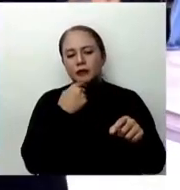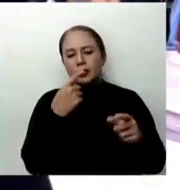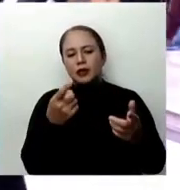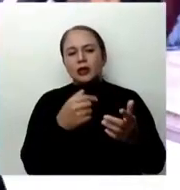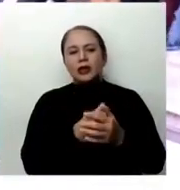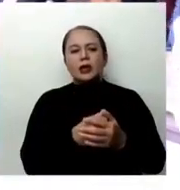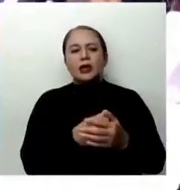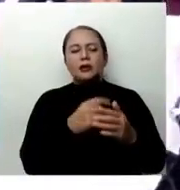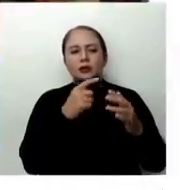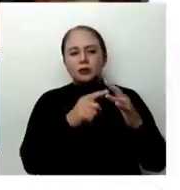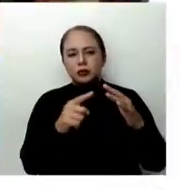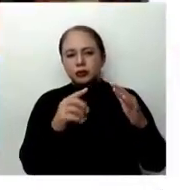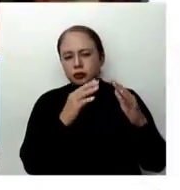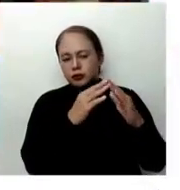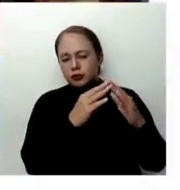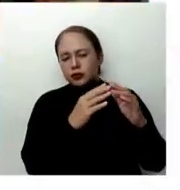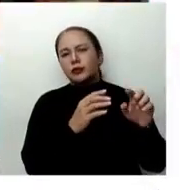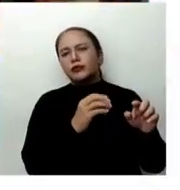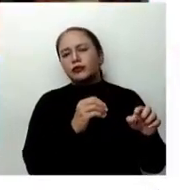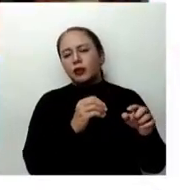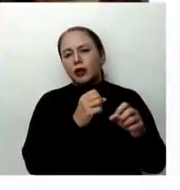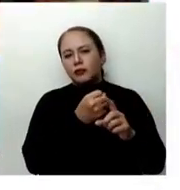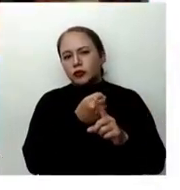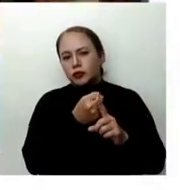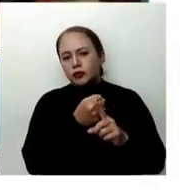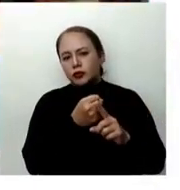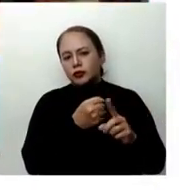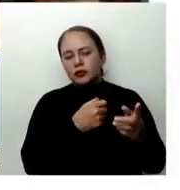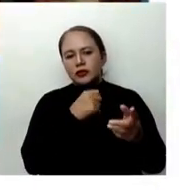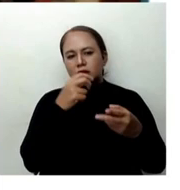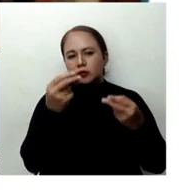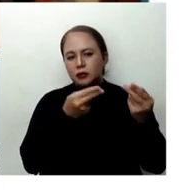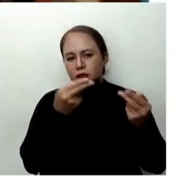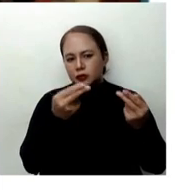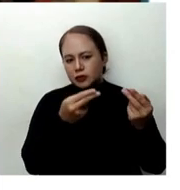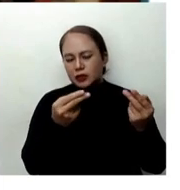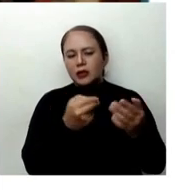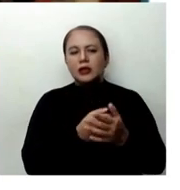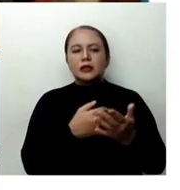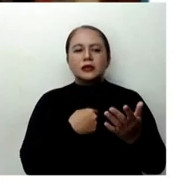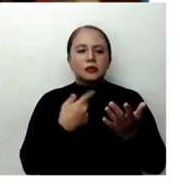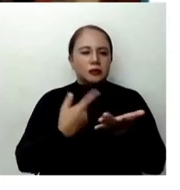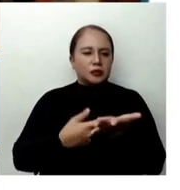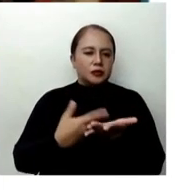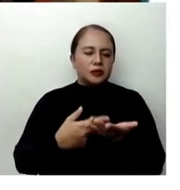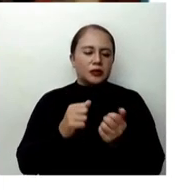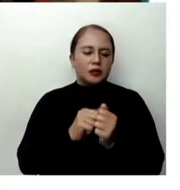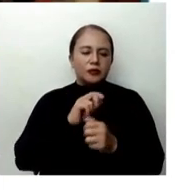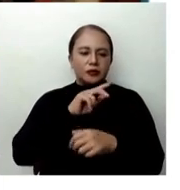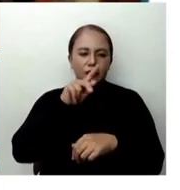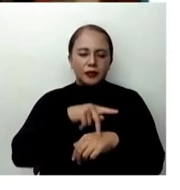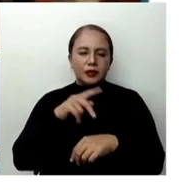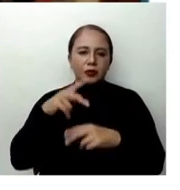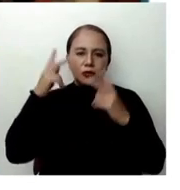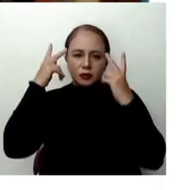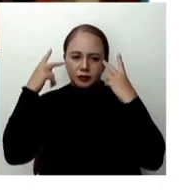for abused workers should be a non-negotiable item during the talks between Philippine and Kuwaiti